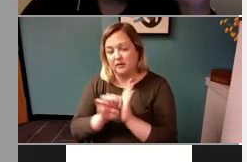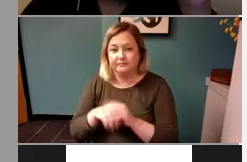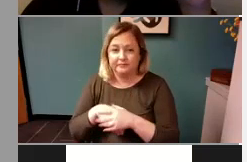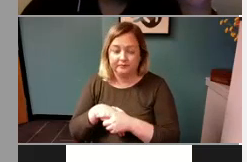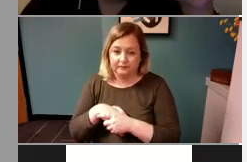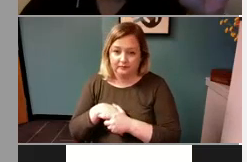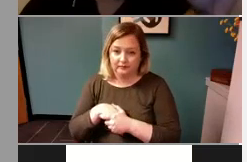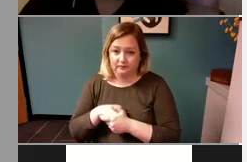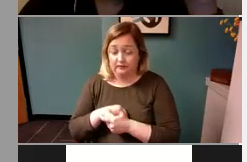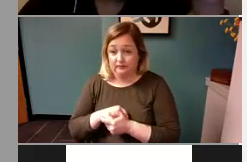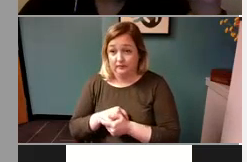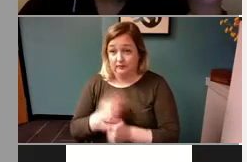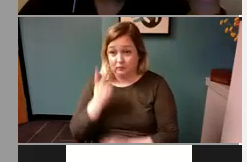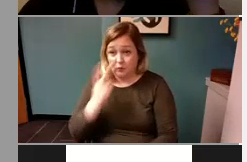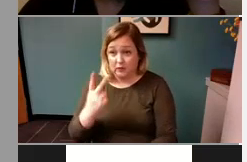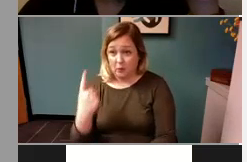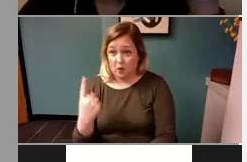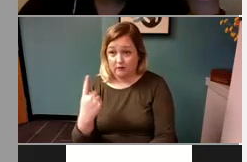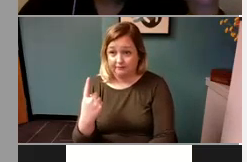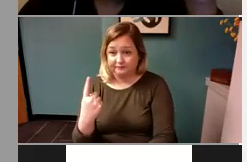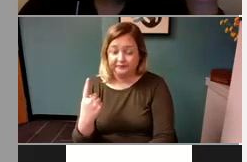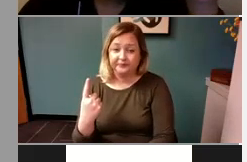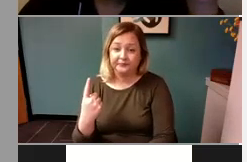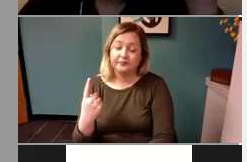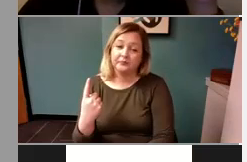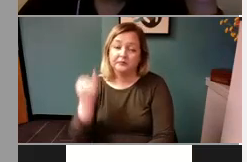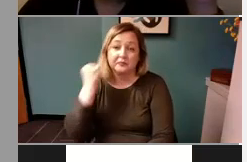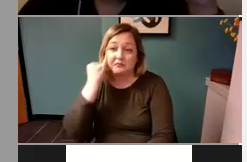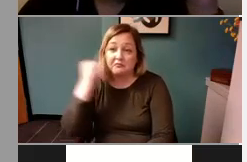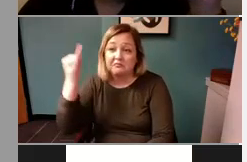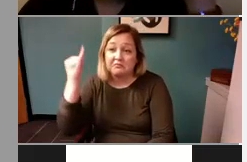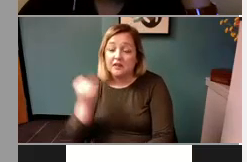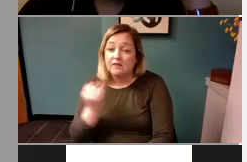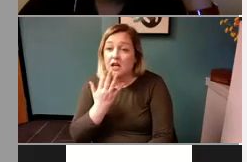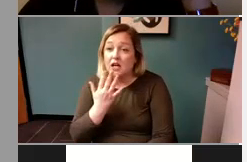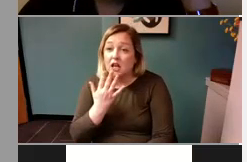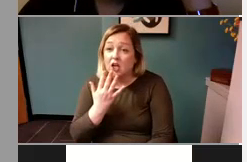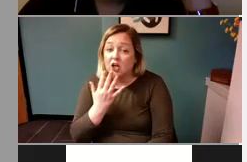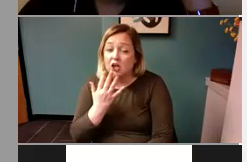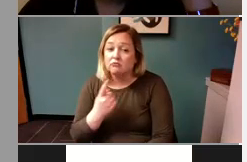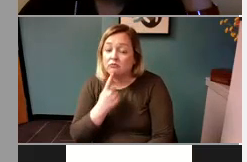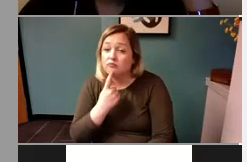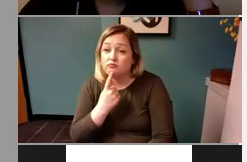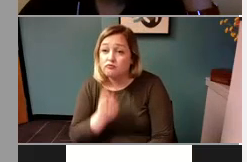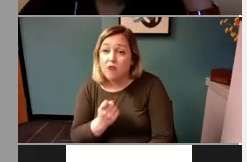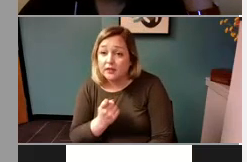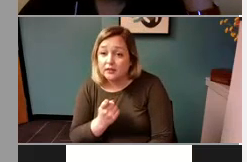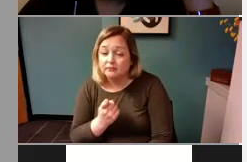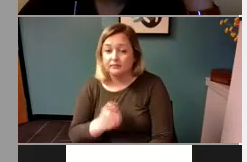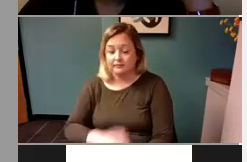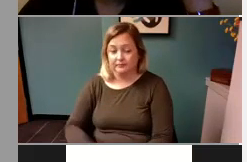node 1, right? So node 1, let's say that we color node 1 with the color red.